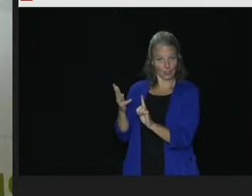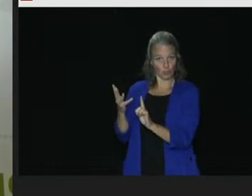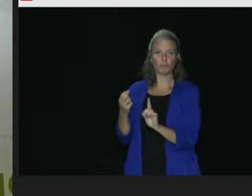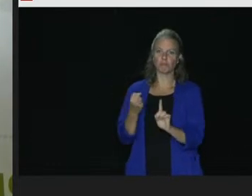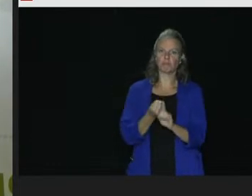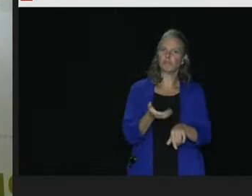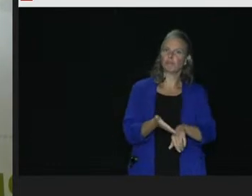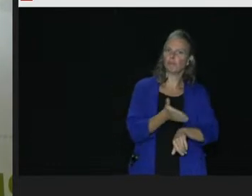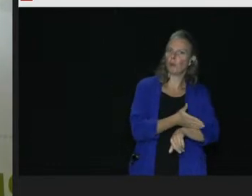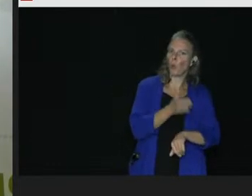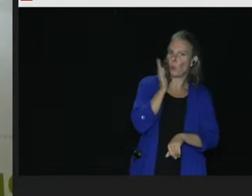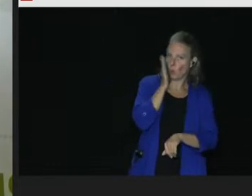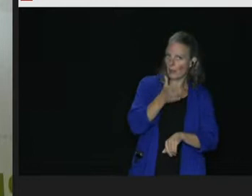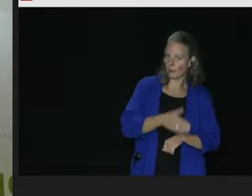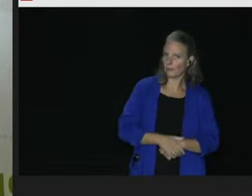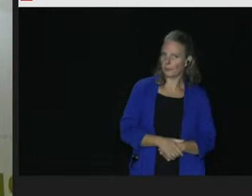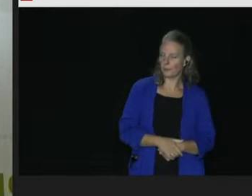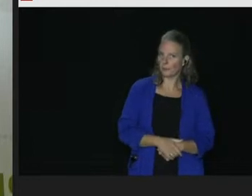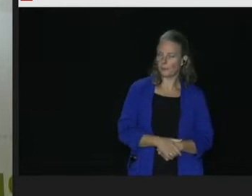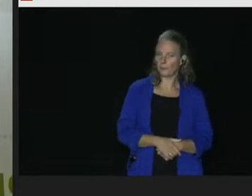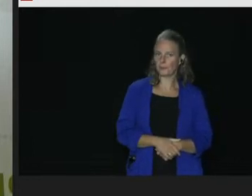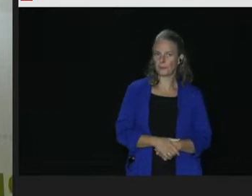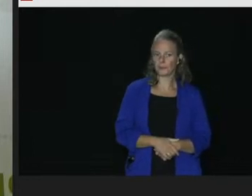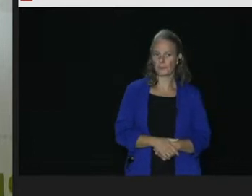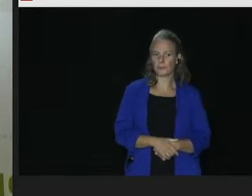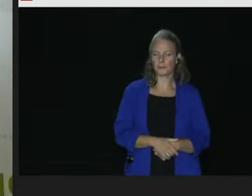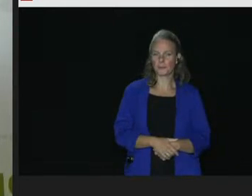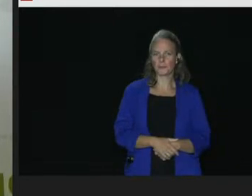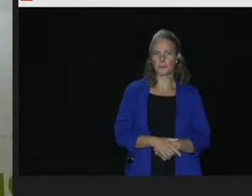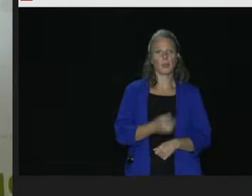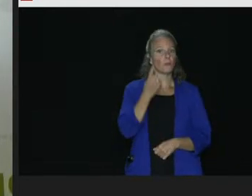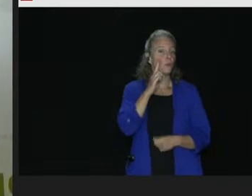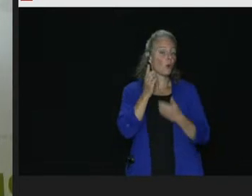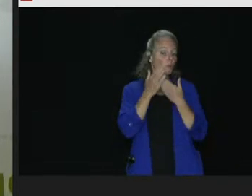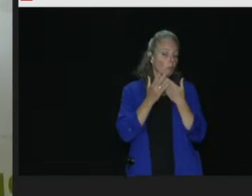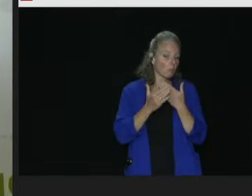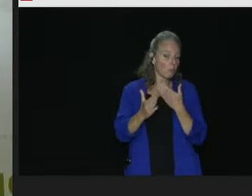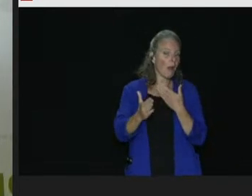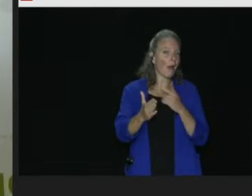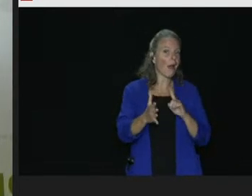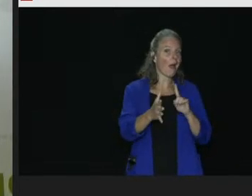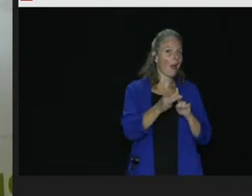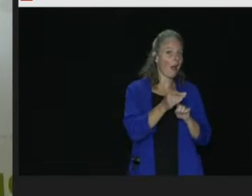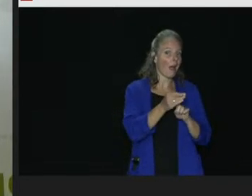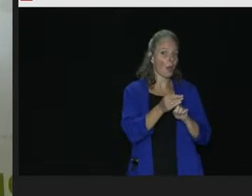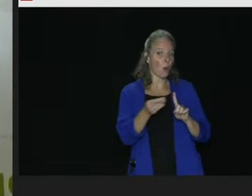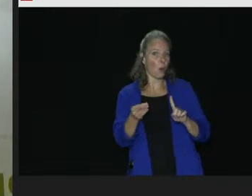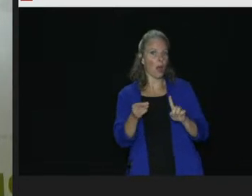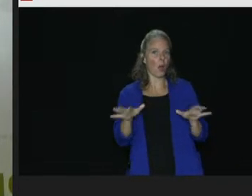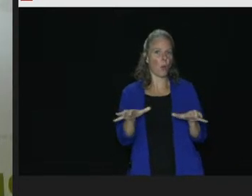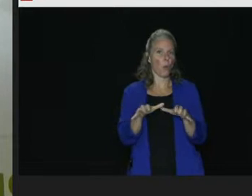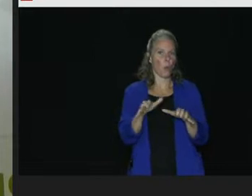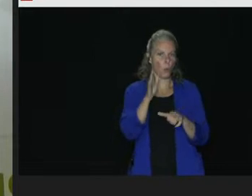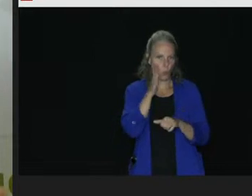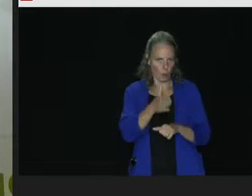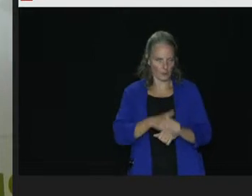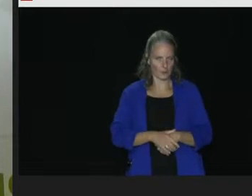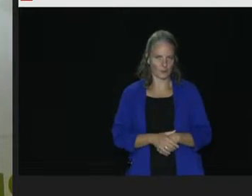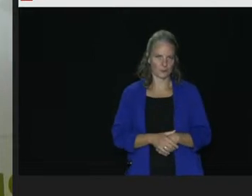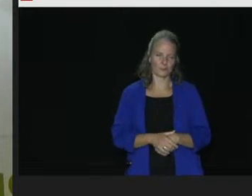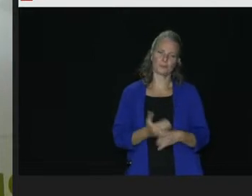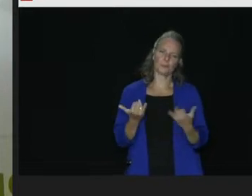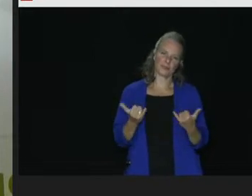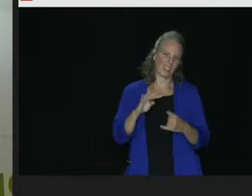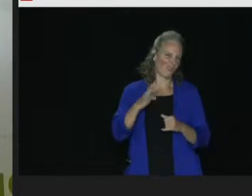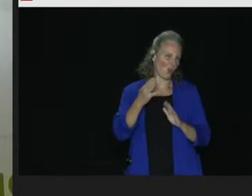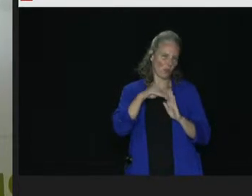difference over the longer term in terms of transmission. For this fourth wave, of course, it's a